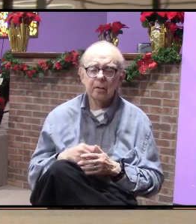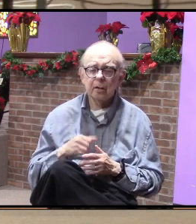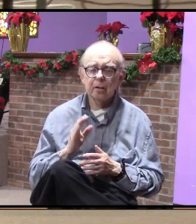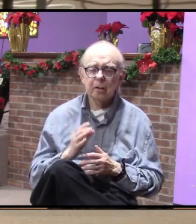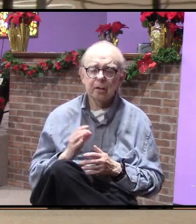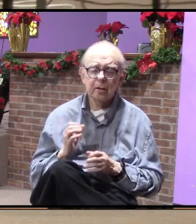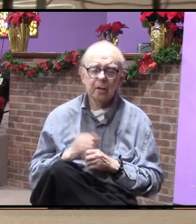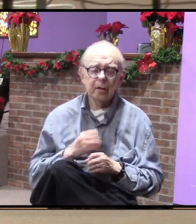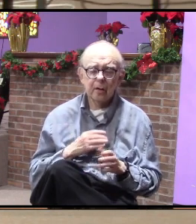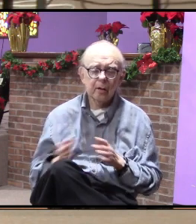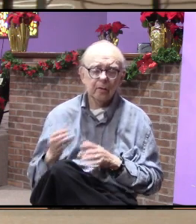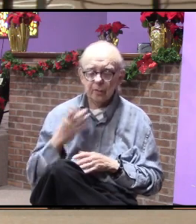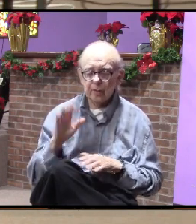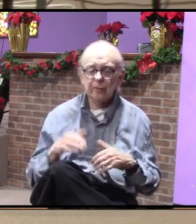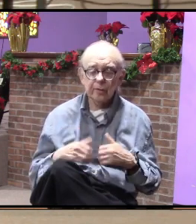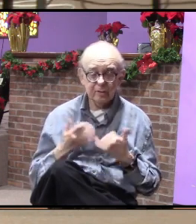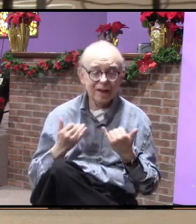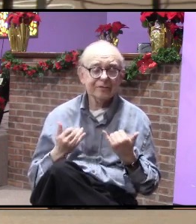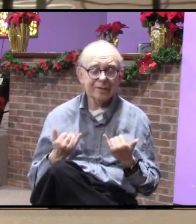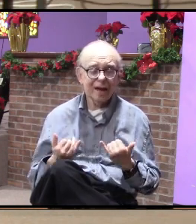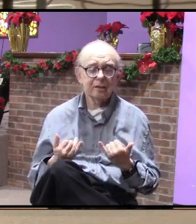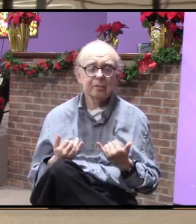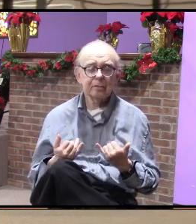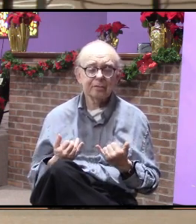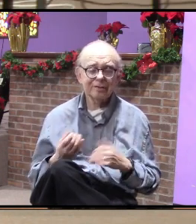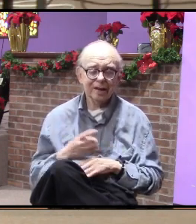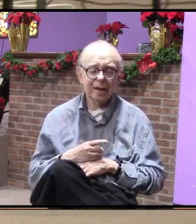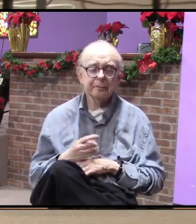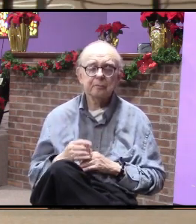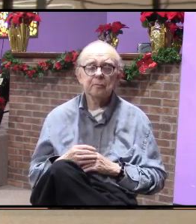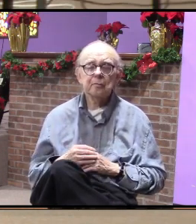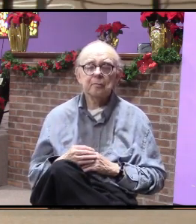God's got a plan for your life today.